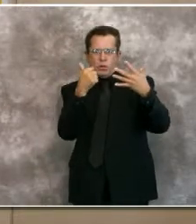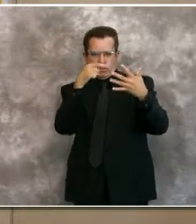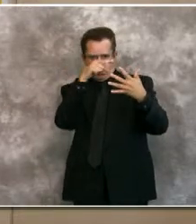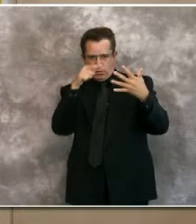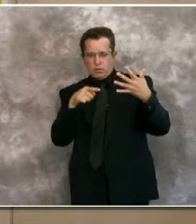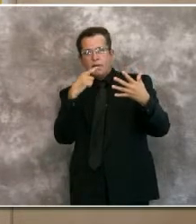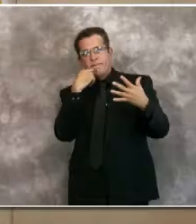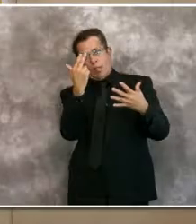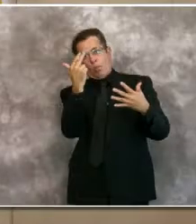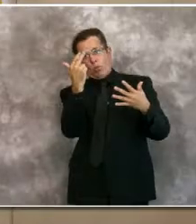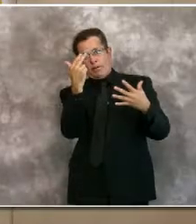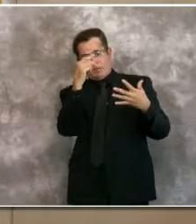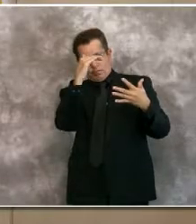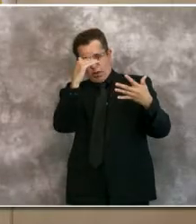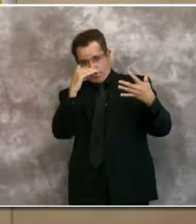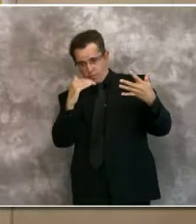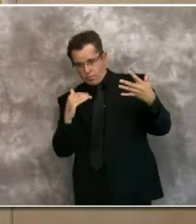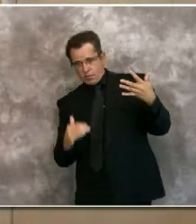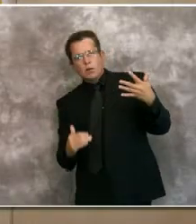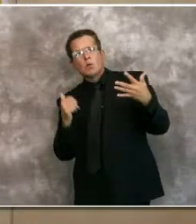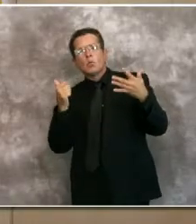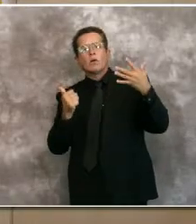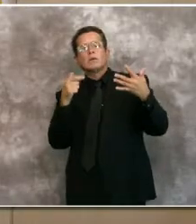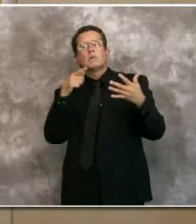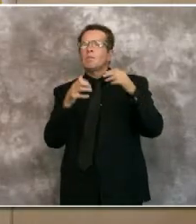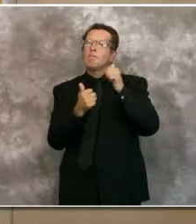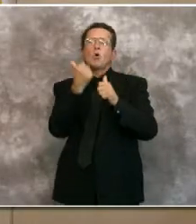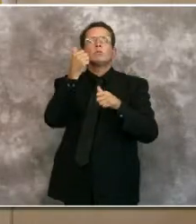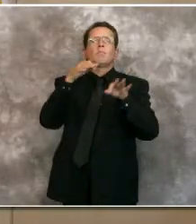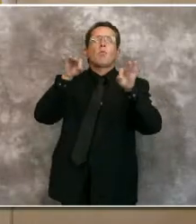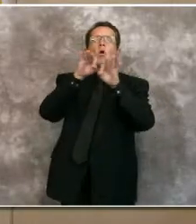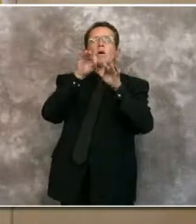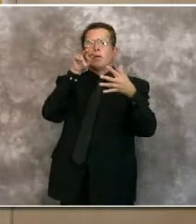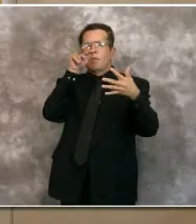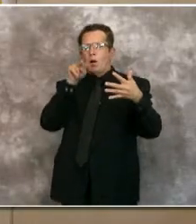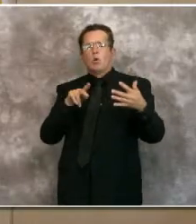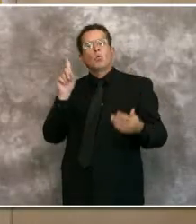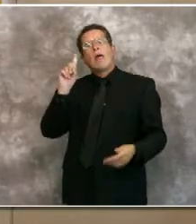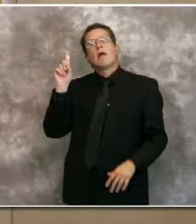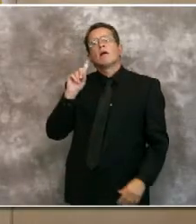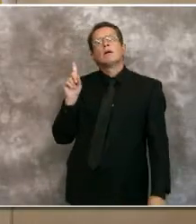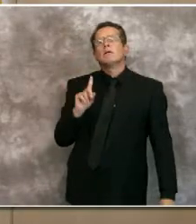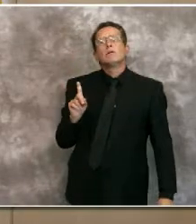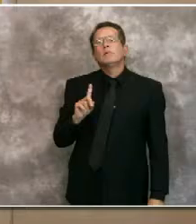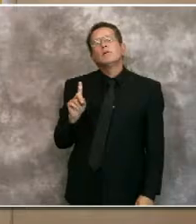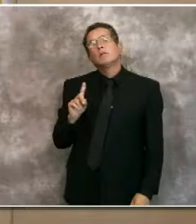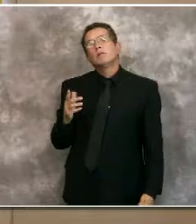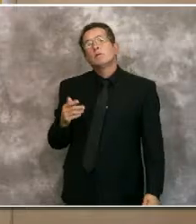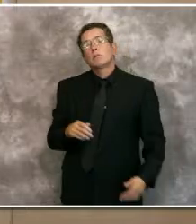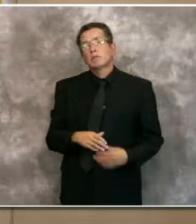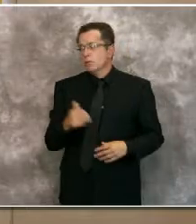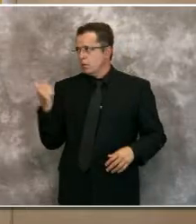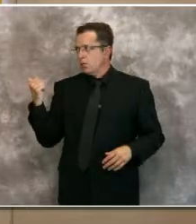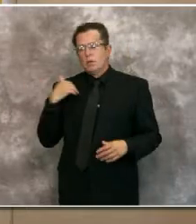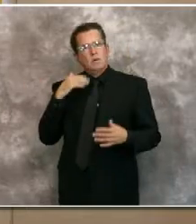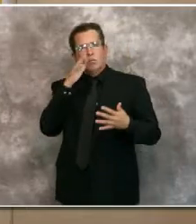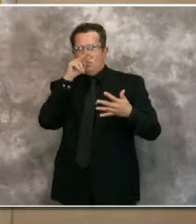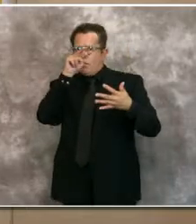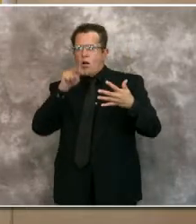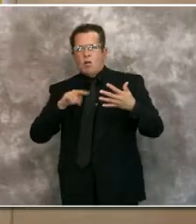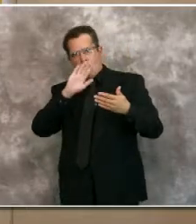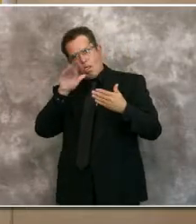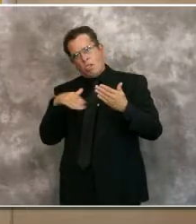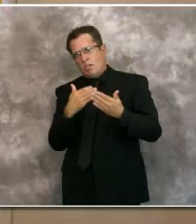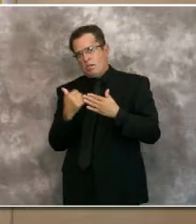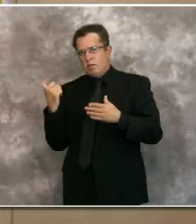the 13 is the most serious, and if that were to go off, that would really prompt, major action. We monitor all